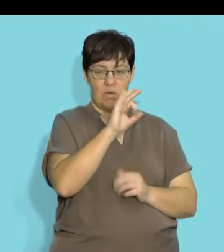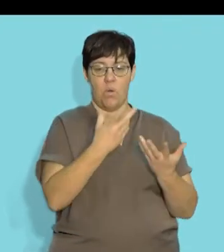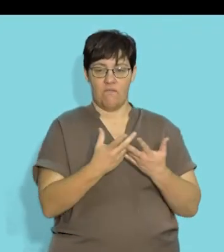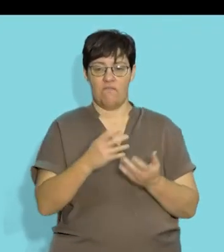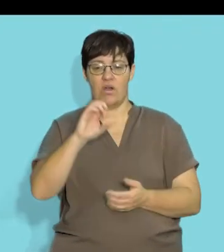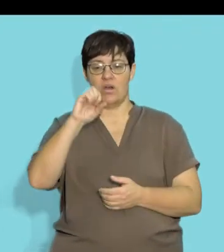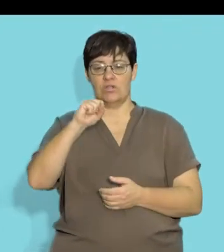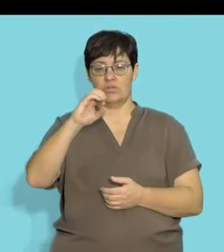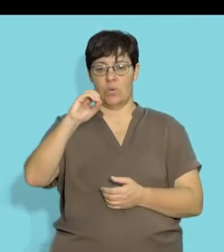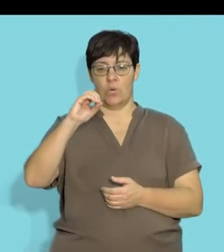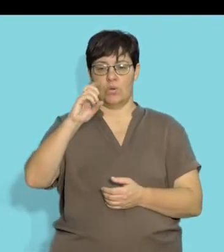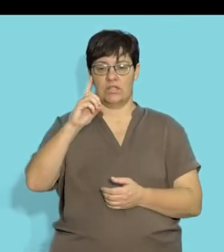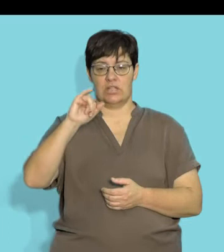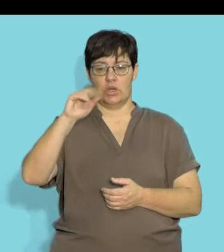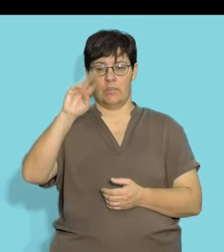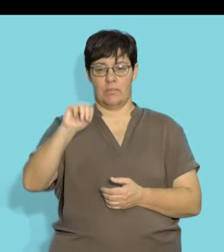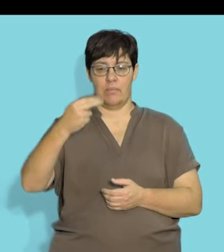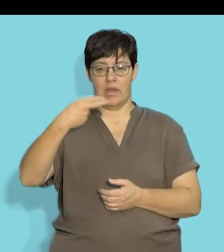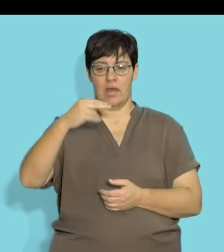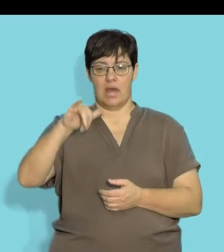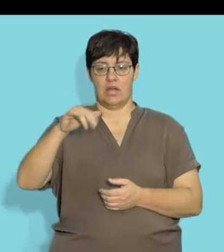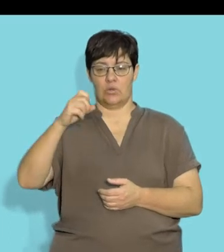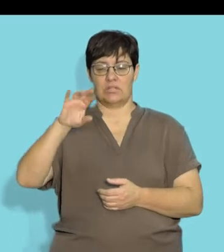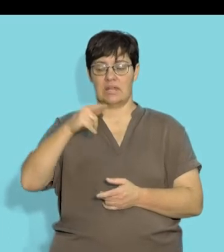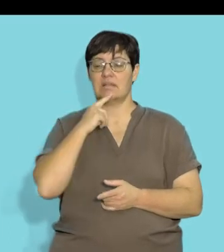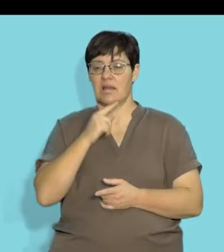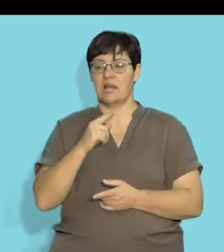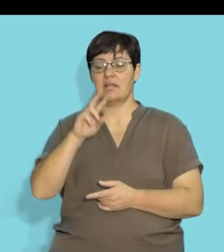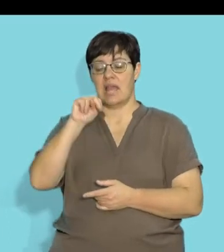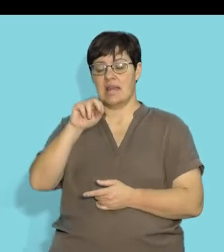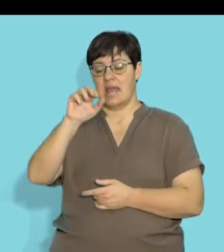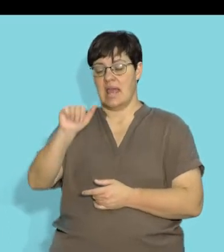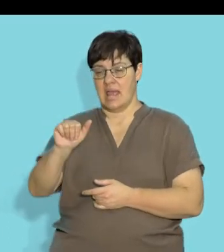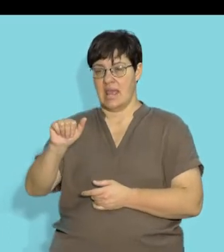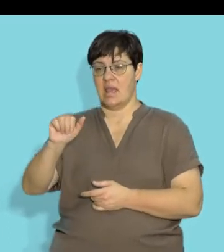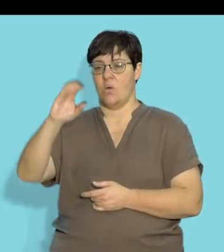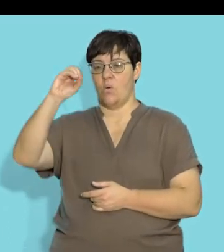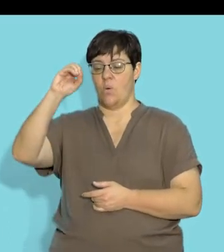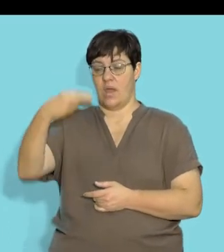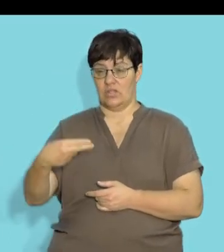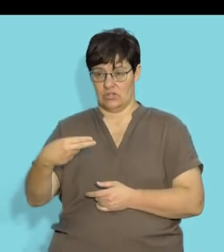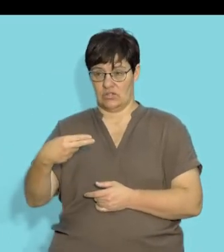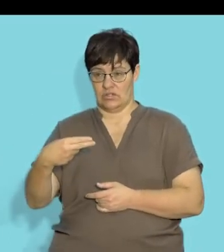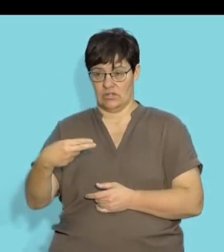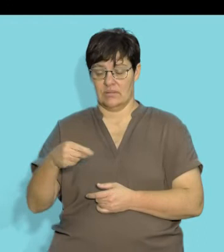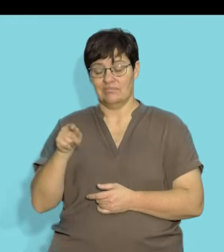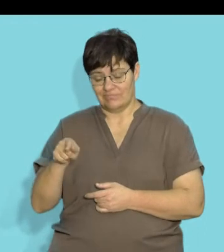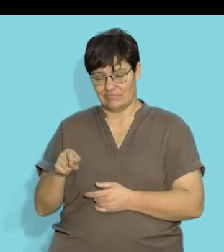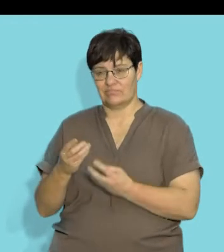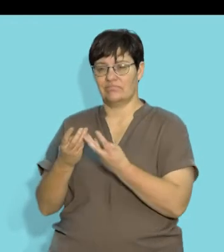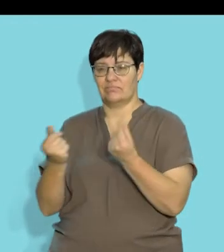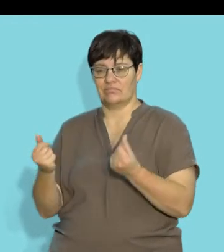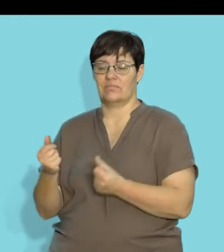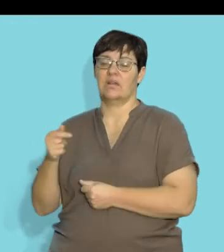base, right? So sodium hydroxide, chemical formula NaOH. Okay, that's a homogeneous